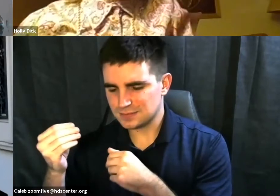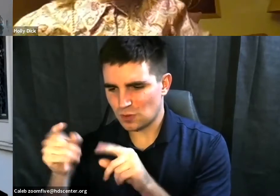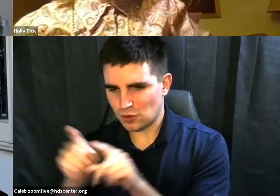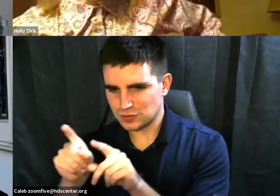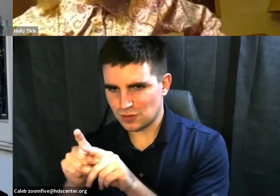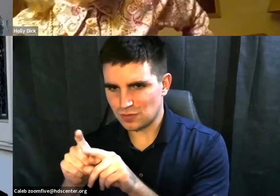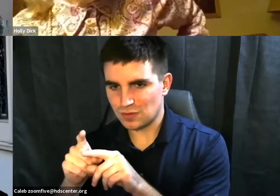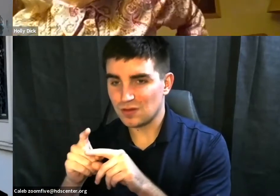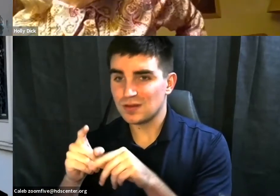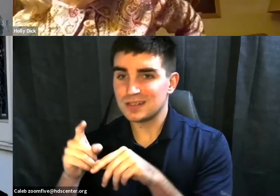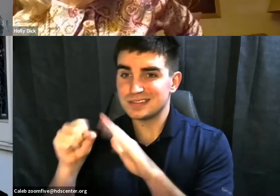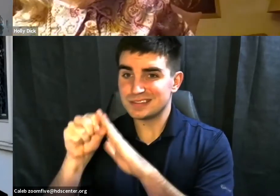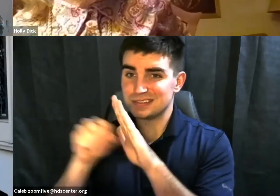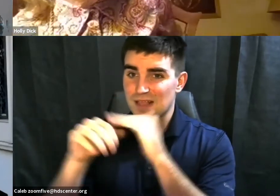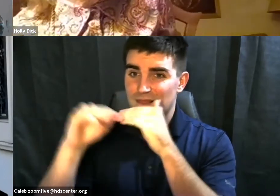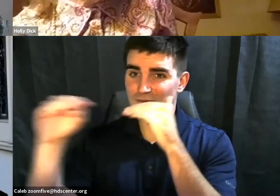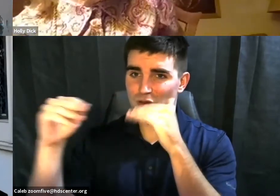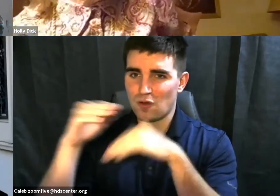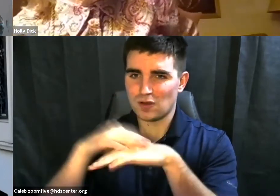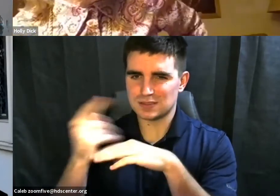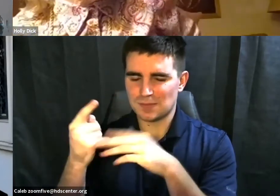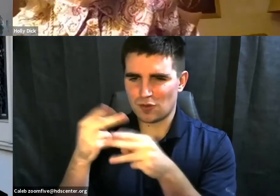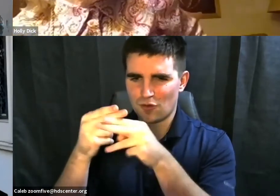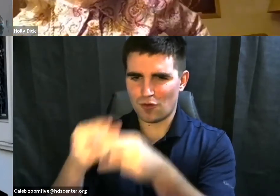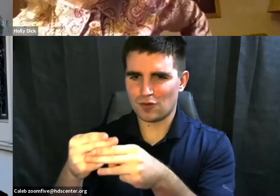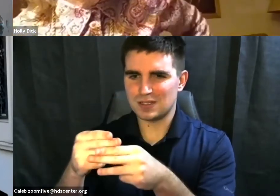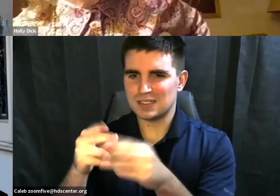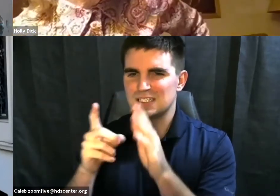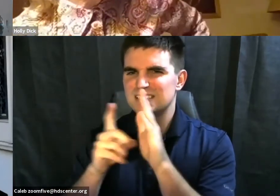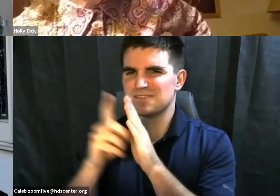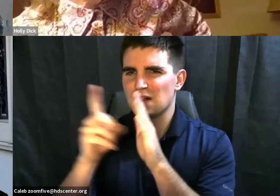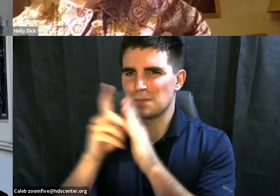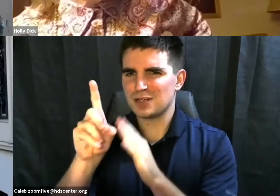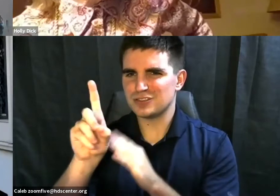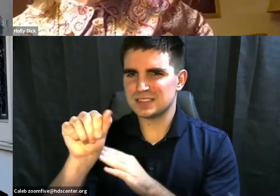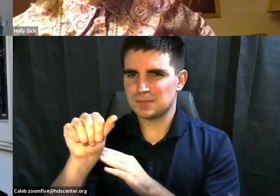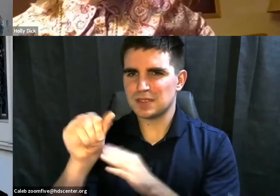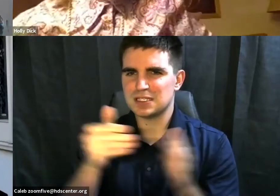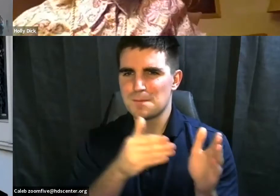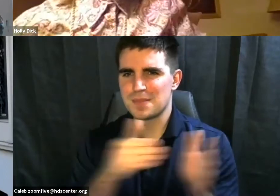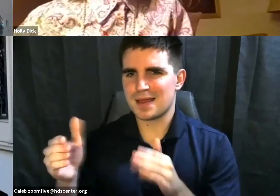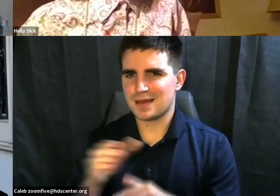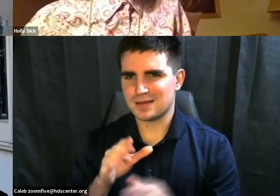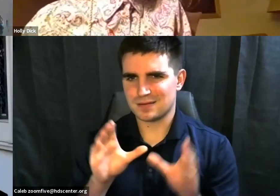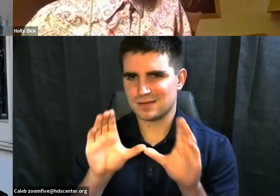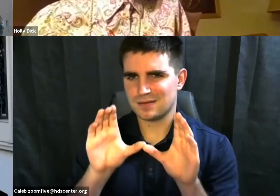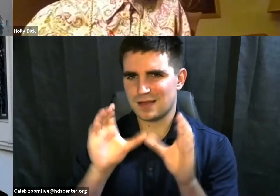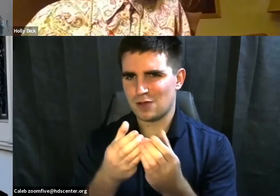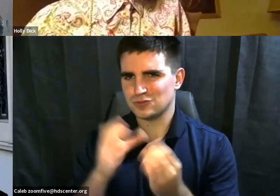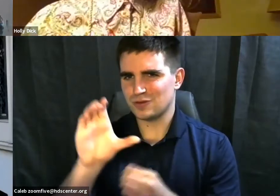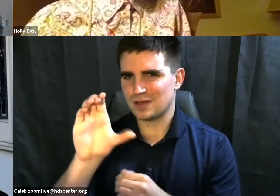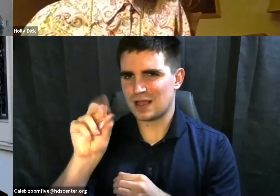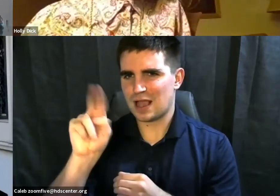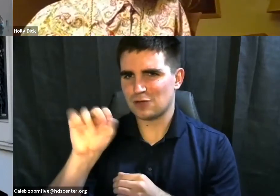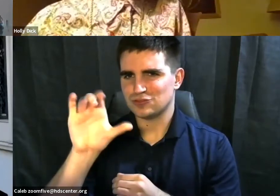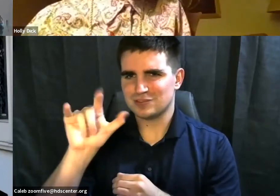the state level on something called the Developmental Disabilities Planning Council. And the DD